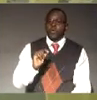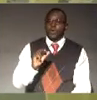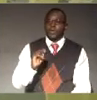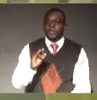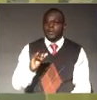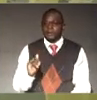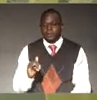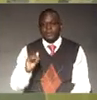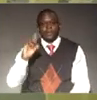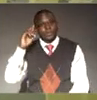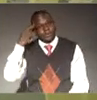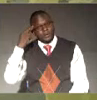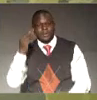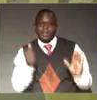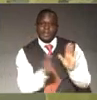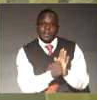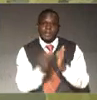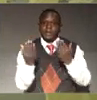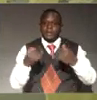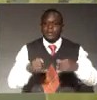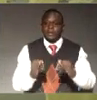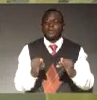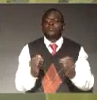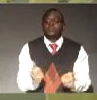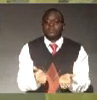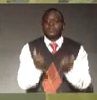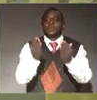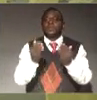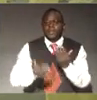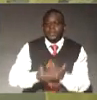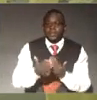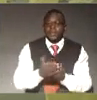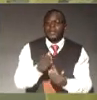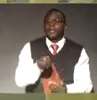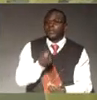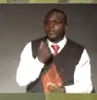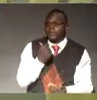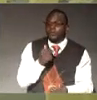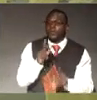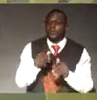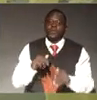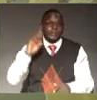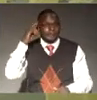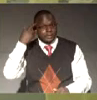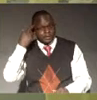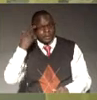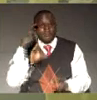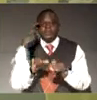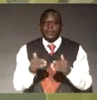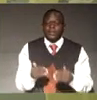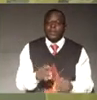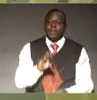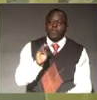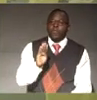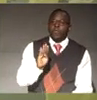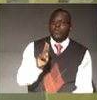the Mental Health Act implemented in order to improve on care and treatment for mental health disorders. He was at Butabika